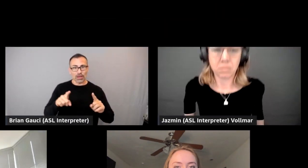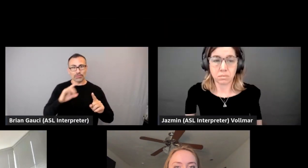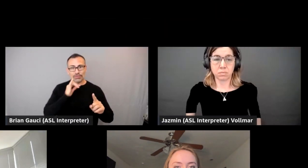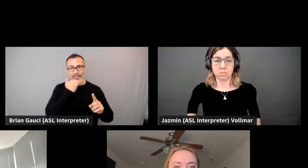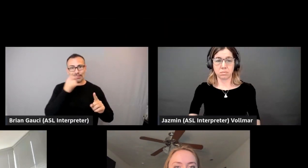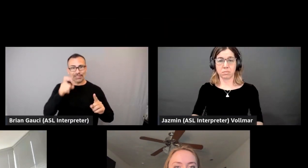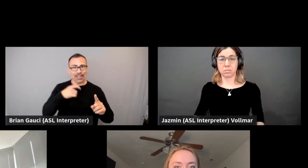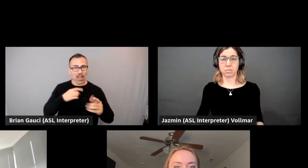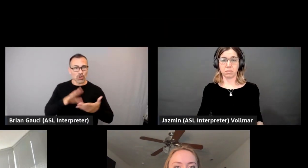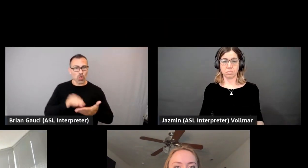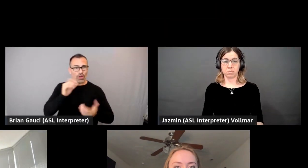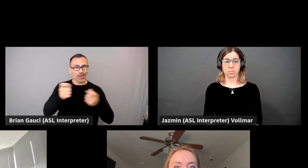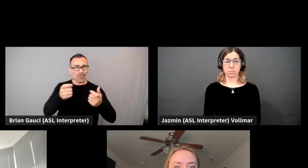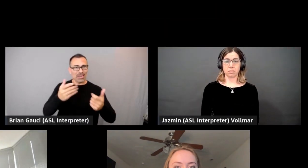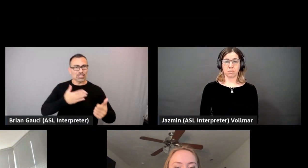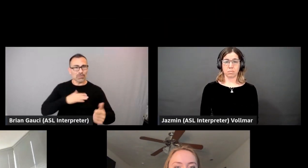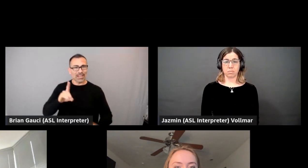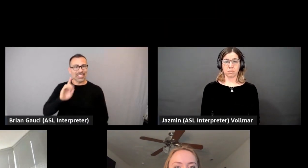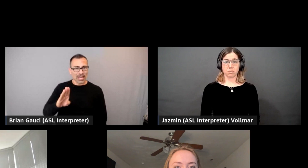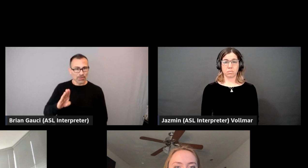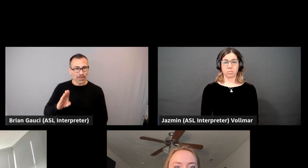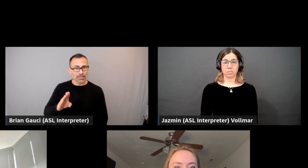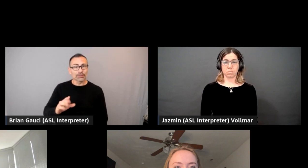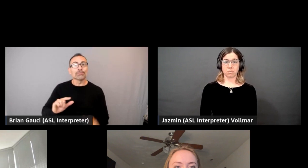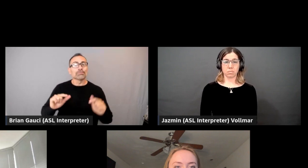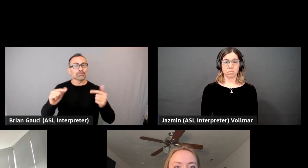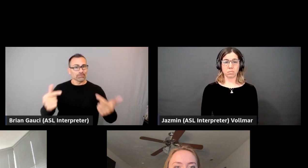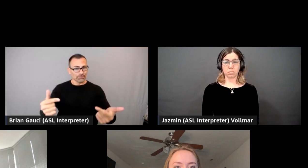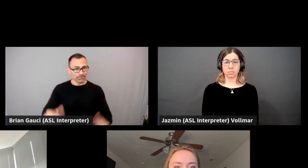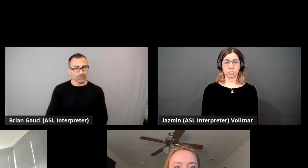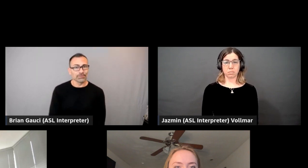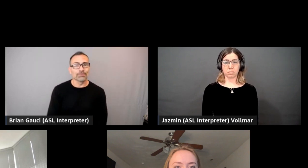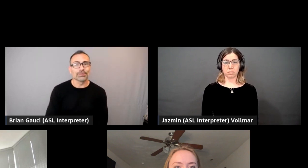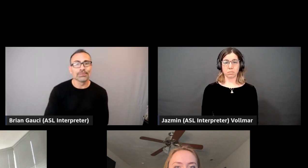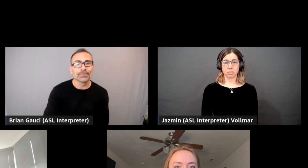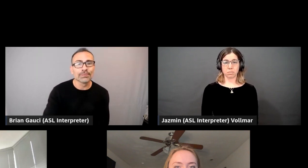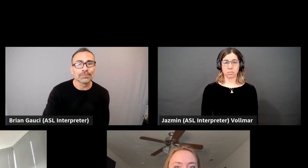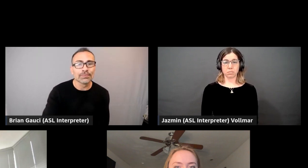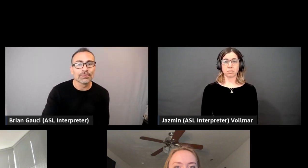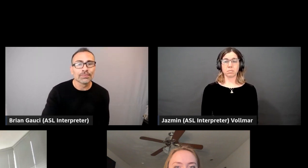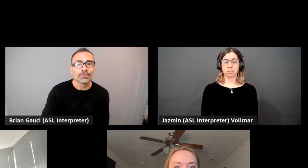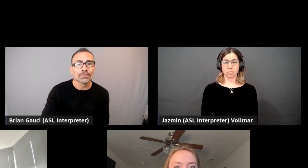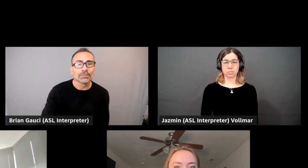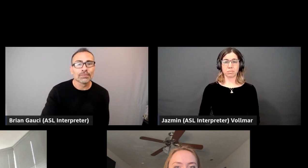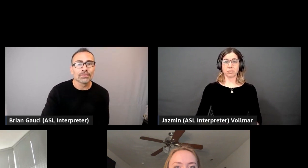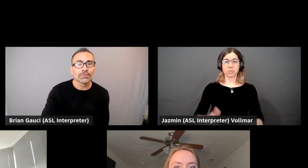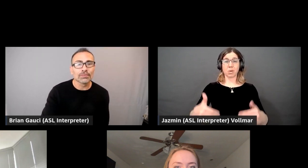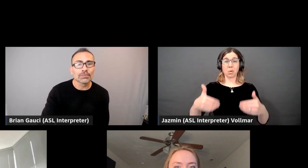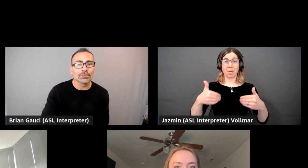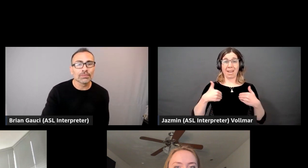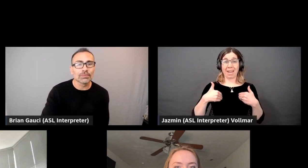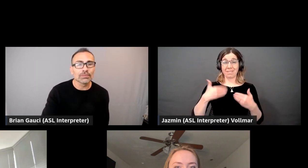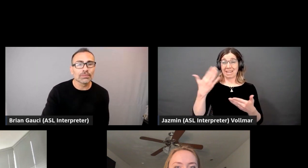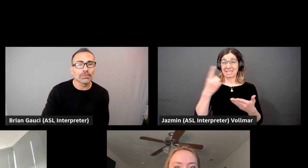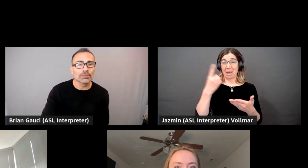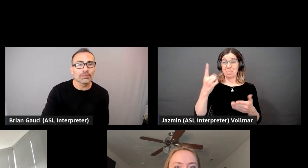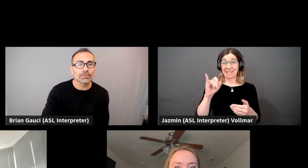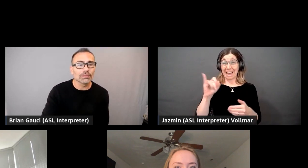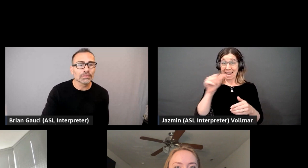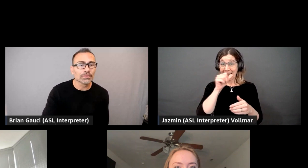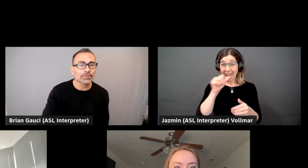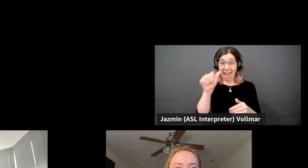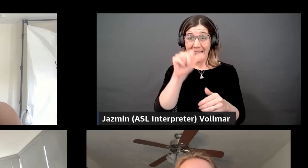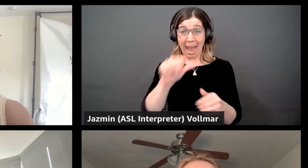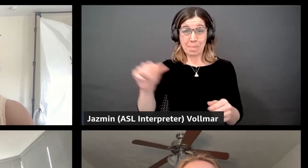database. I was more interested in just building out applications. So having something like Amazon RDS just to allow me to focus on building apps